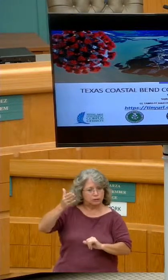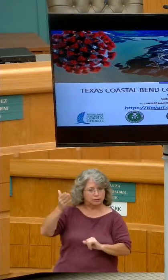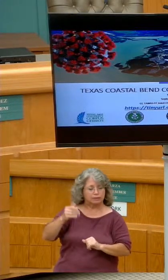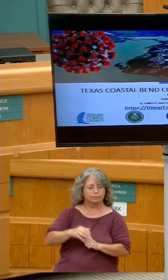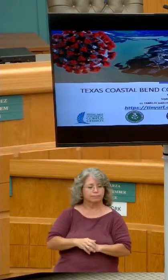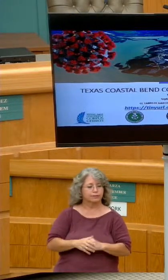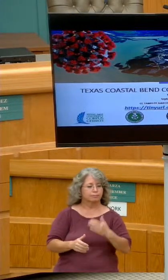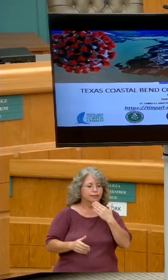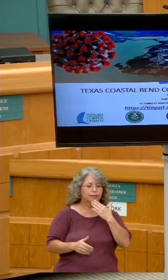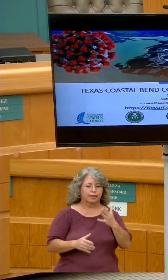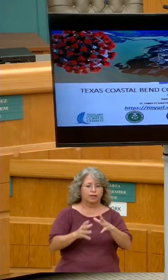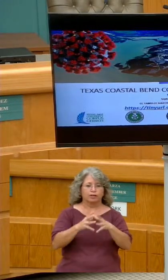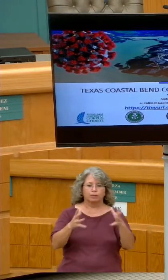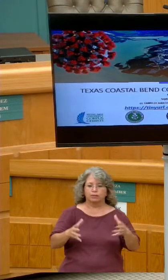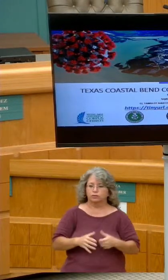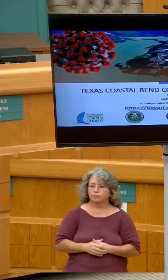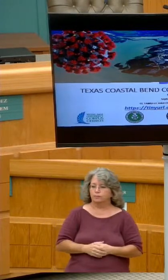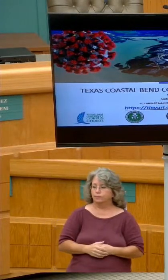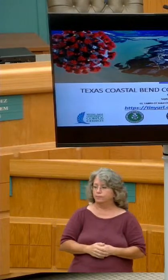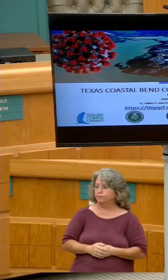Thank you very much.